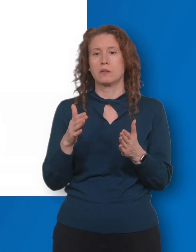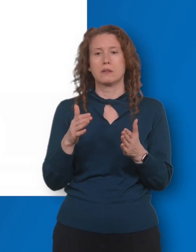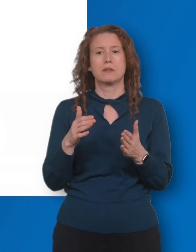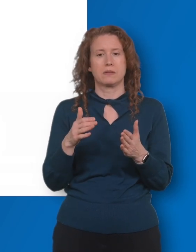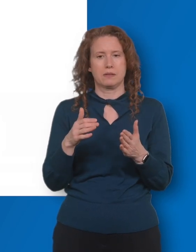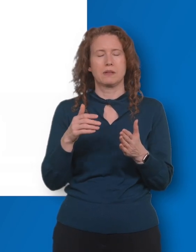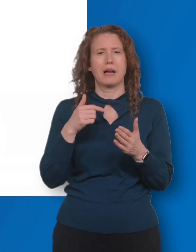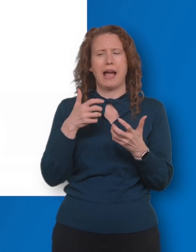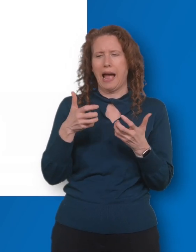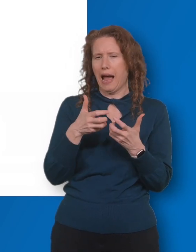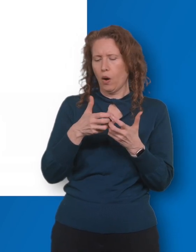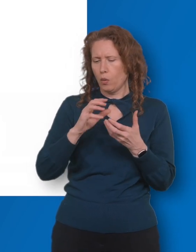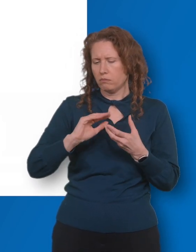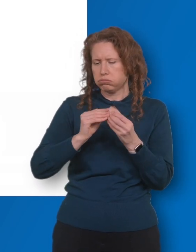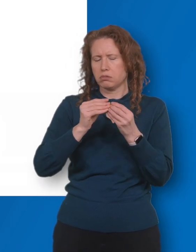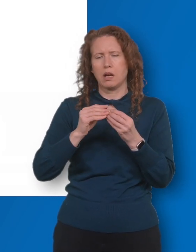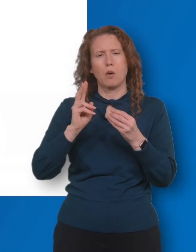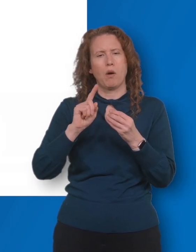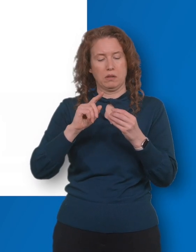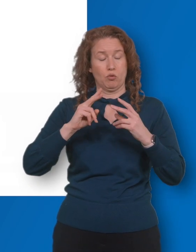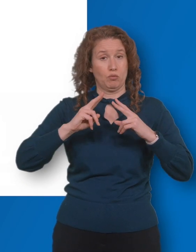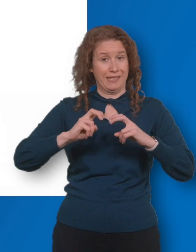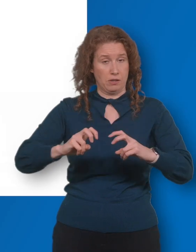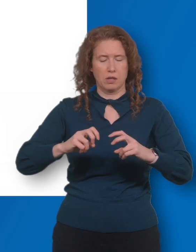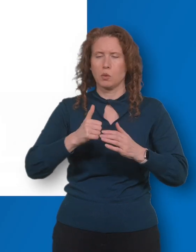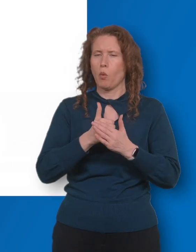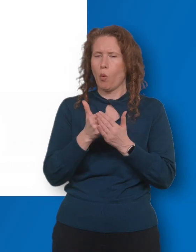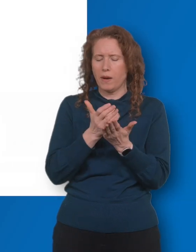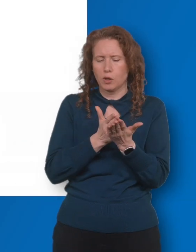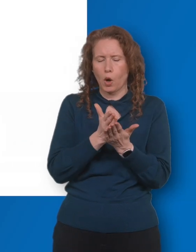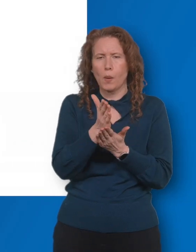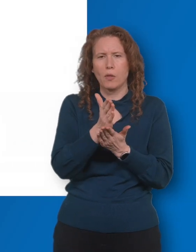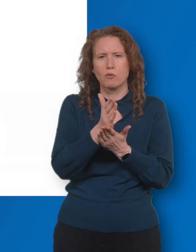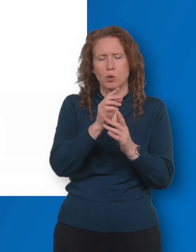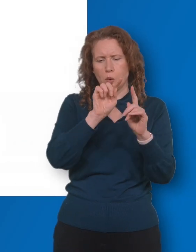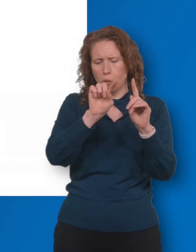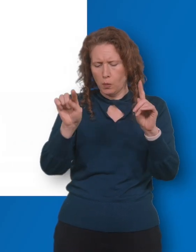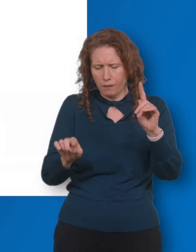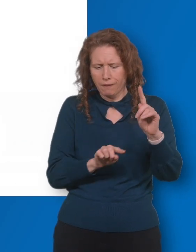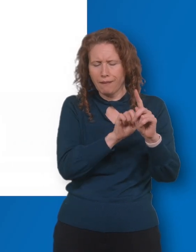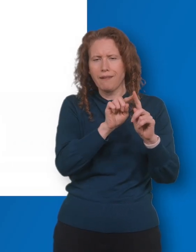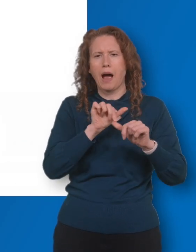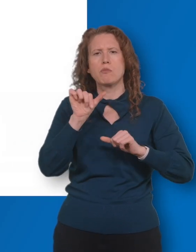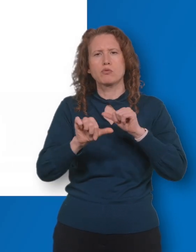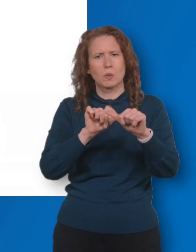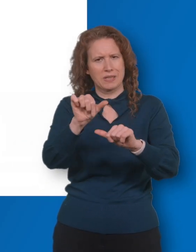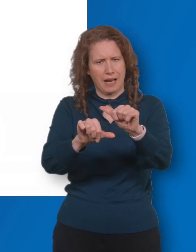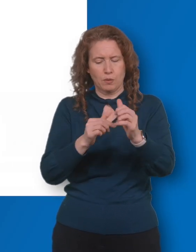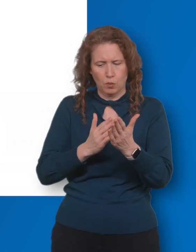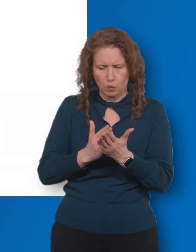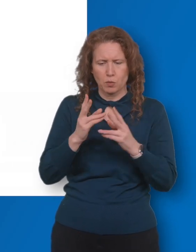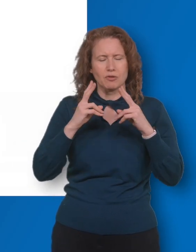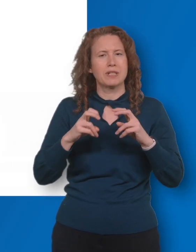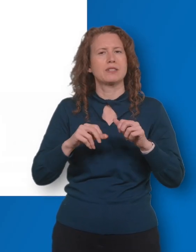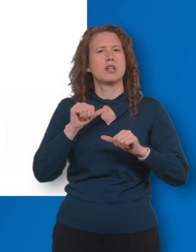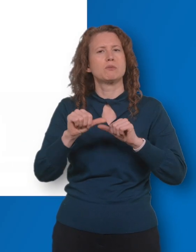produced research. What we always go through is a co-production process throughout the research process, where we've got